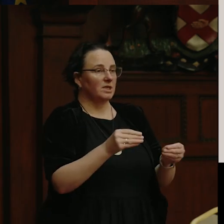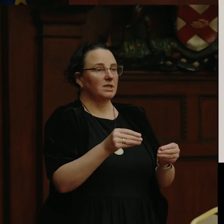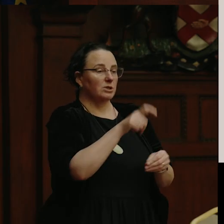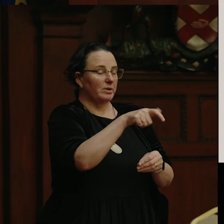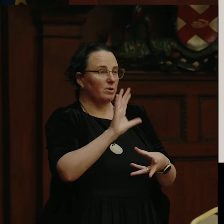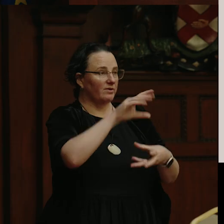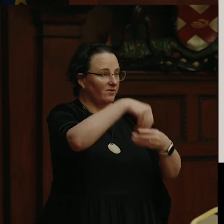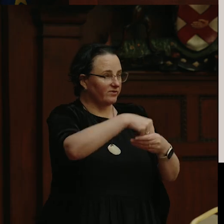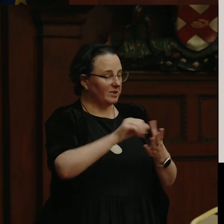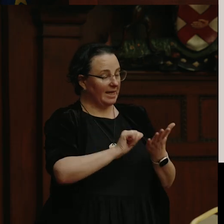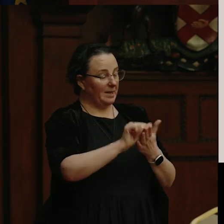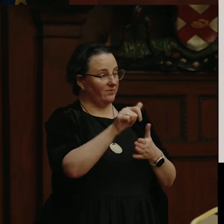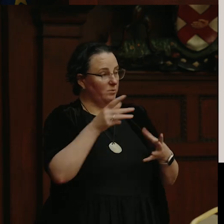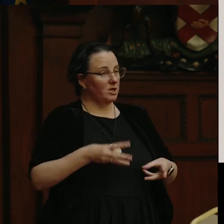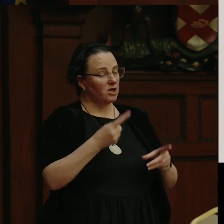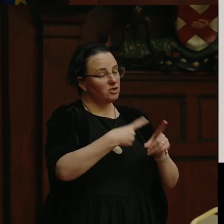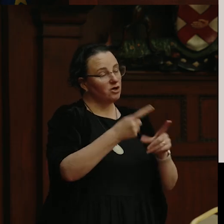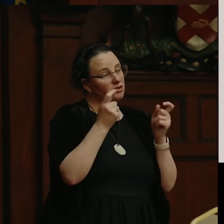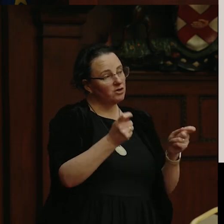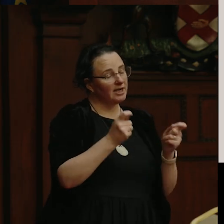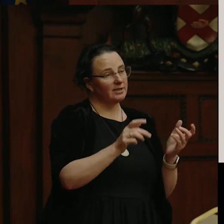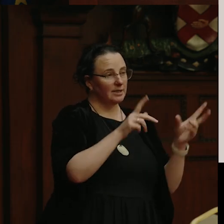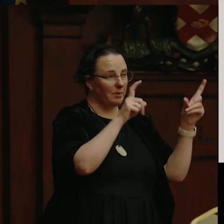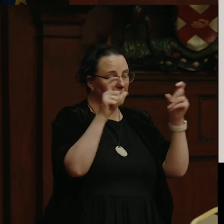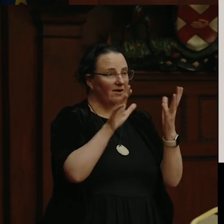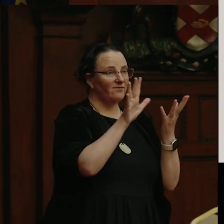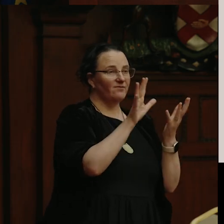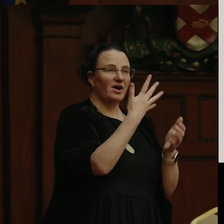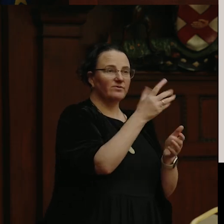part in short training. They took 5 to 10 photographs